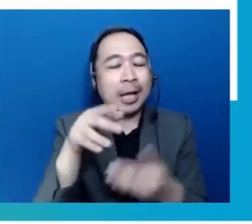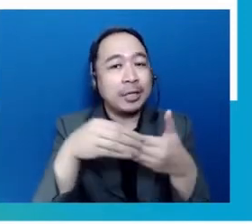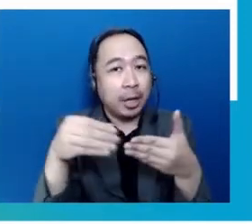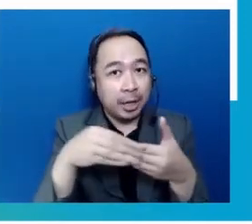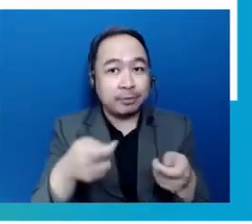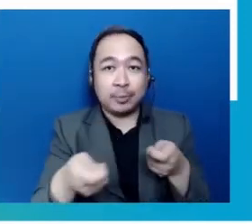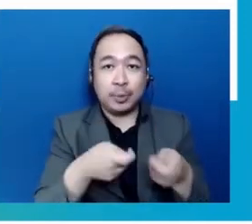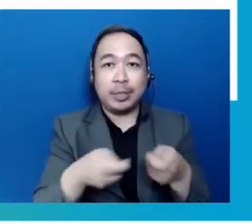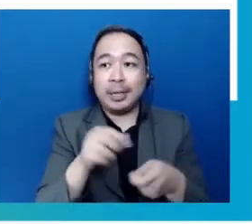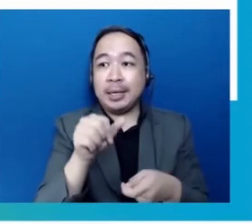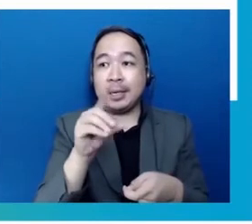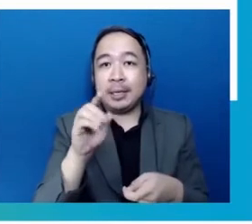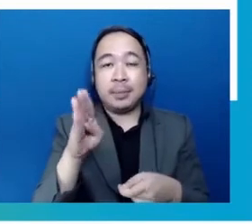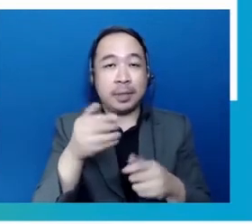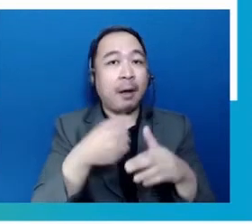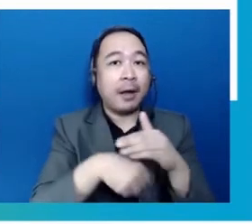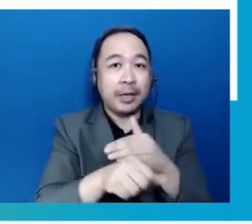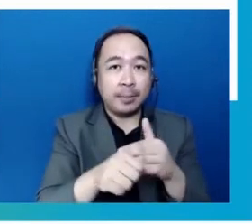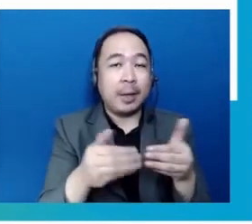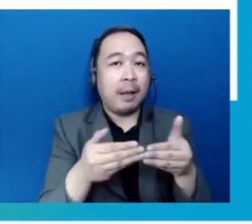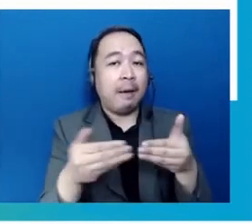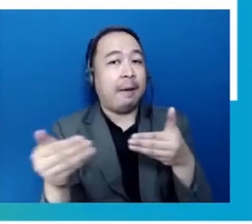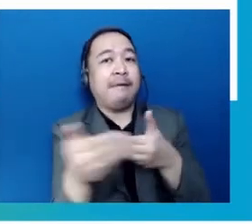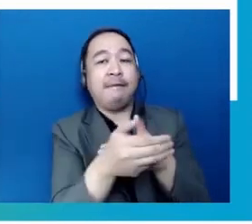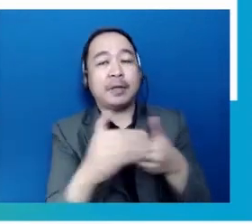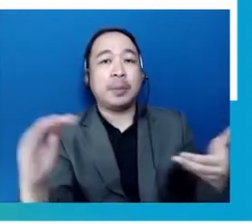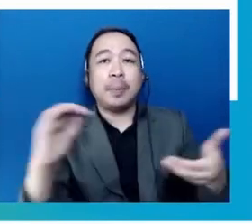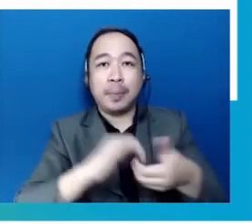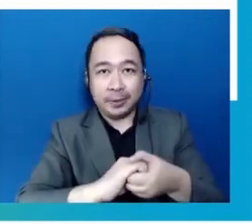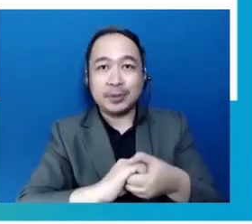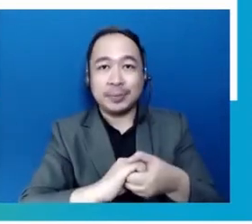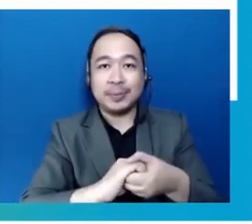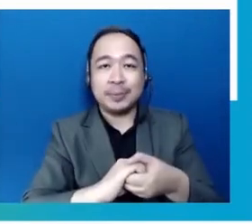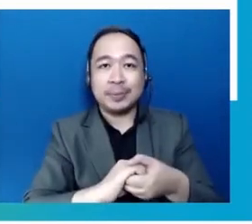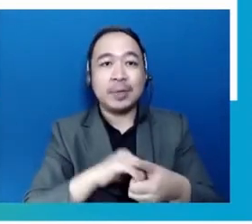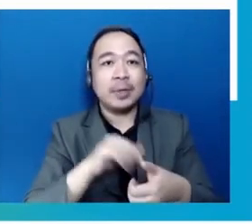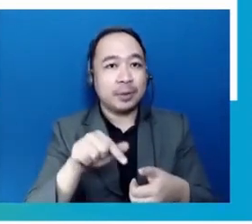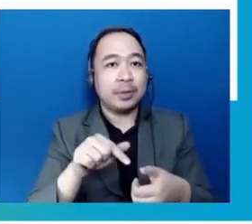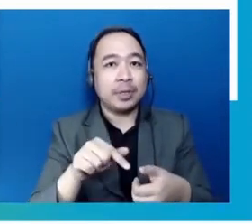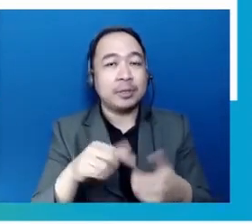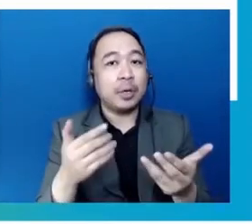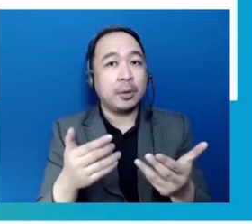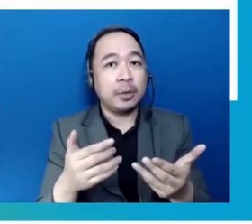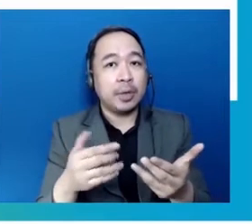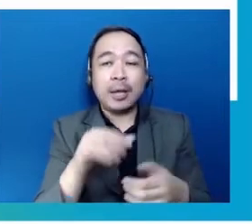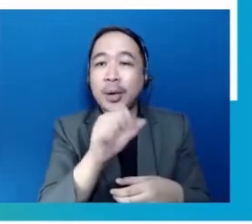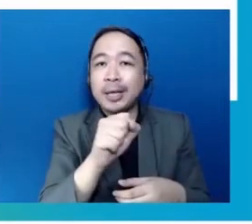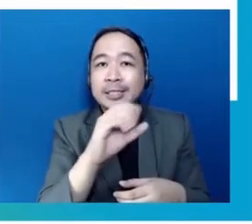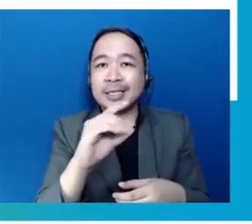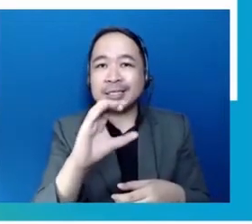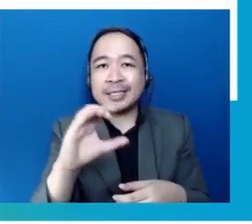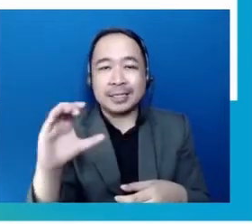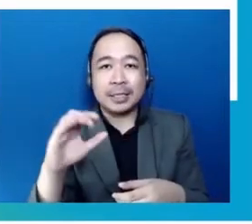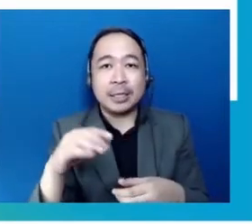the Urban Financing Partnership Facility managed by the Urban Sector Group in SDCC, with financing from